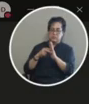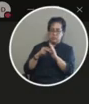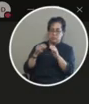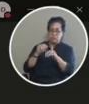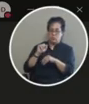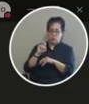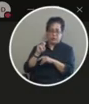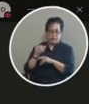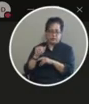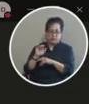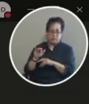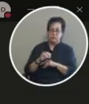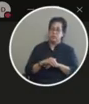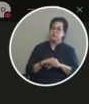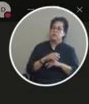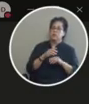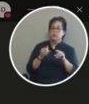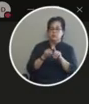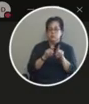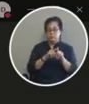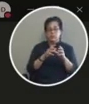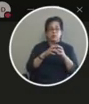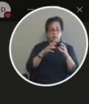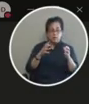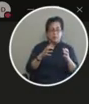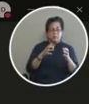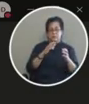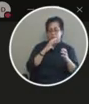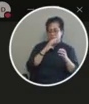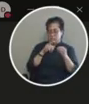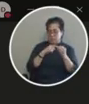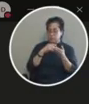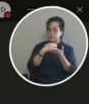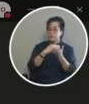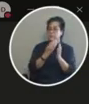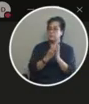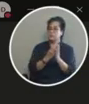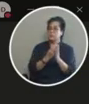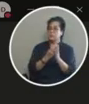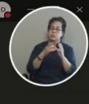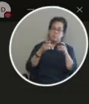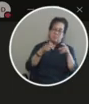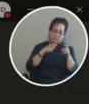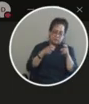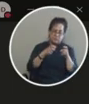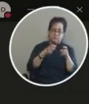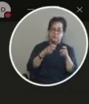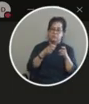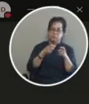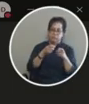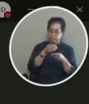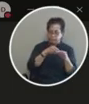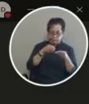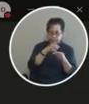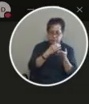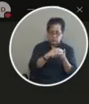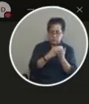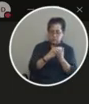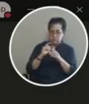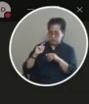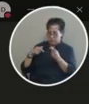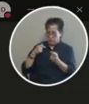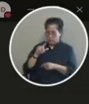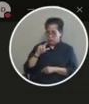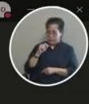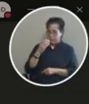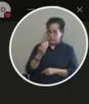to mention, there was a lot of discussion, a lot of mention made about the budget and managing the budget. Since 2014, we